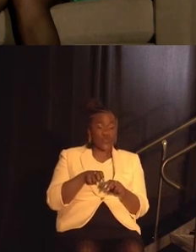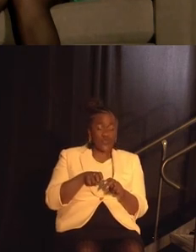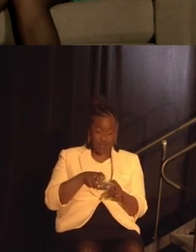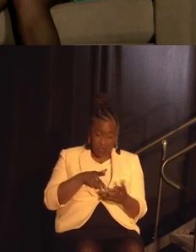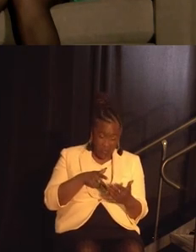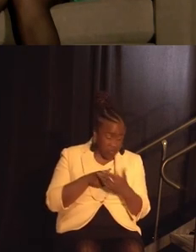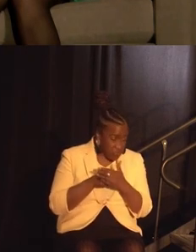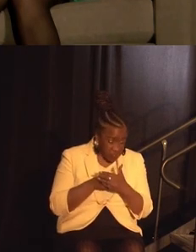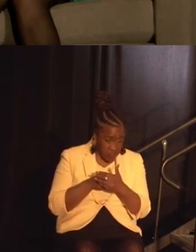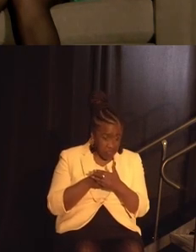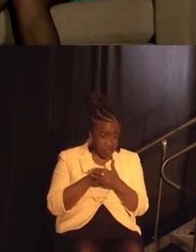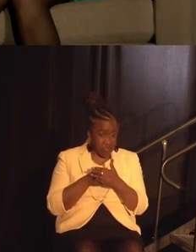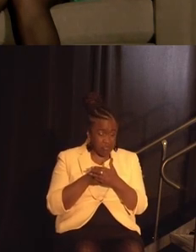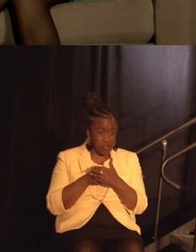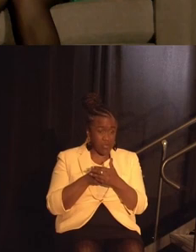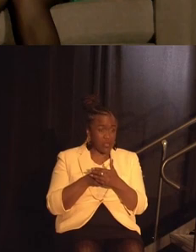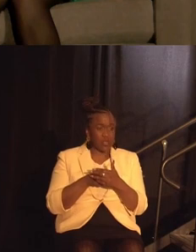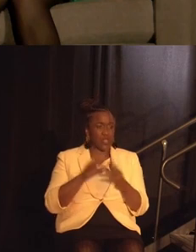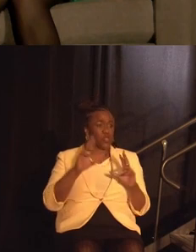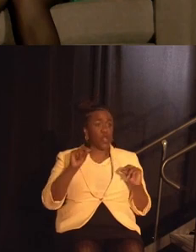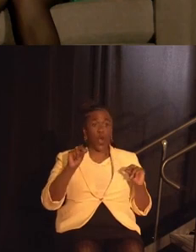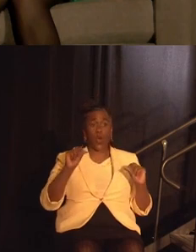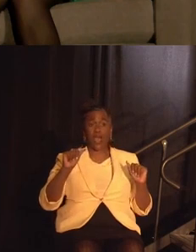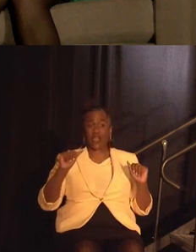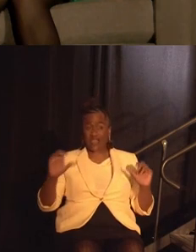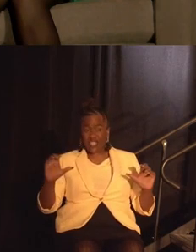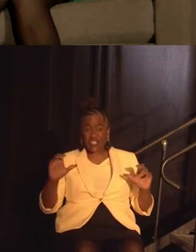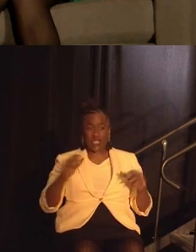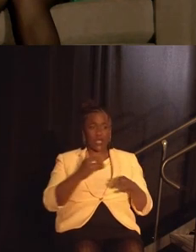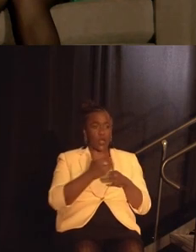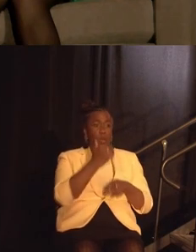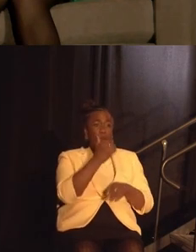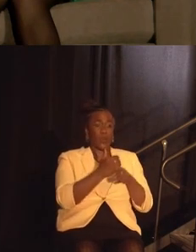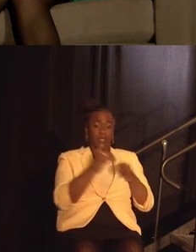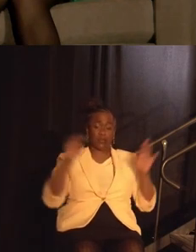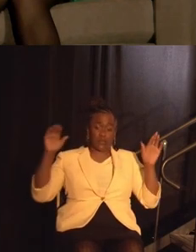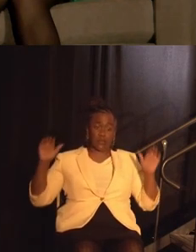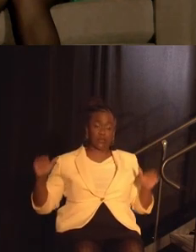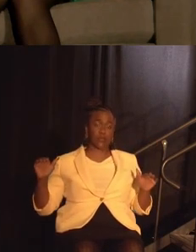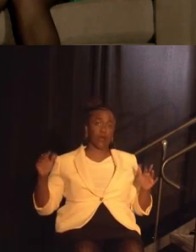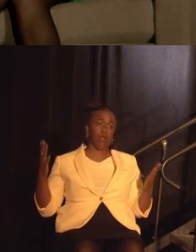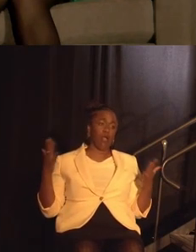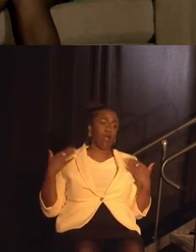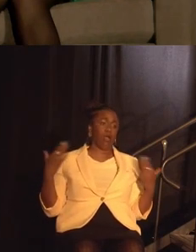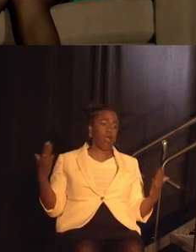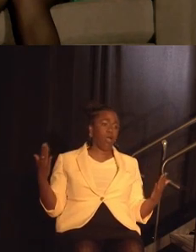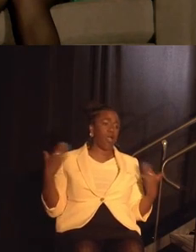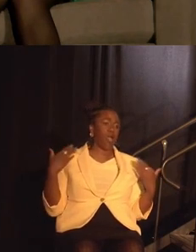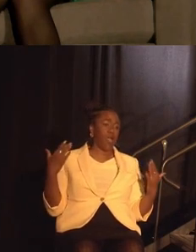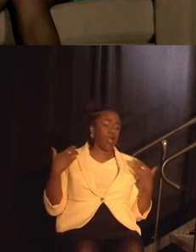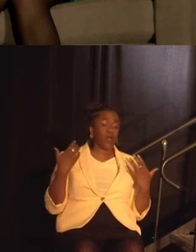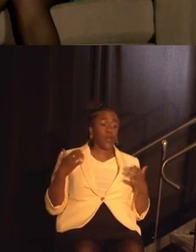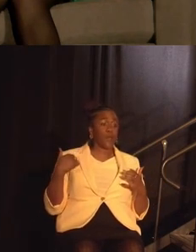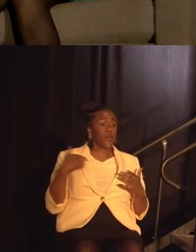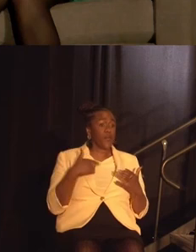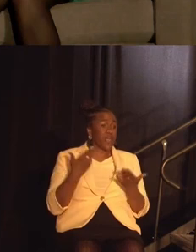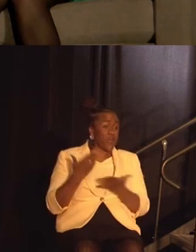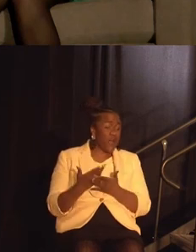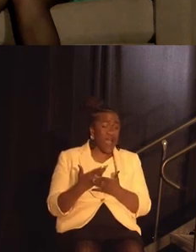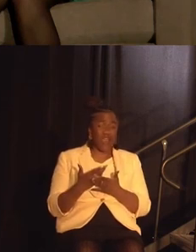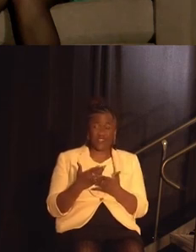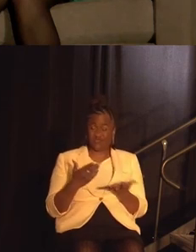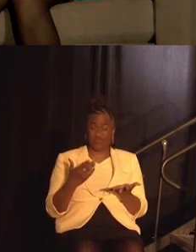Parkway median. No air conditioning and the windows down to save on gas mileage, of course. We arrived over a